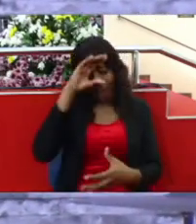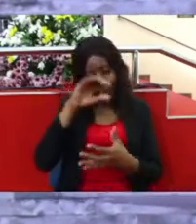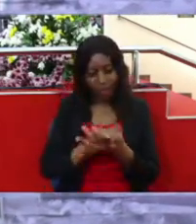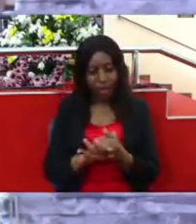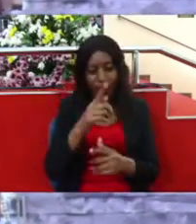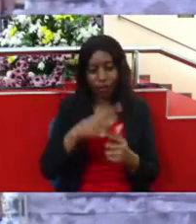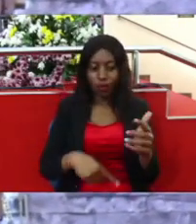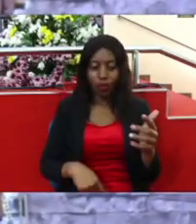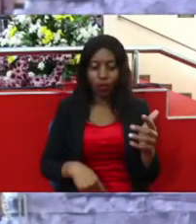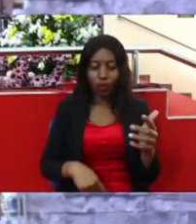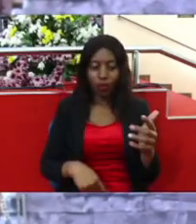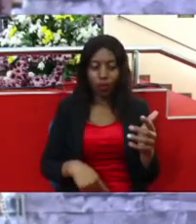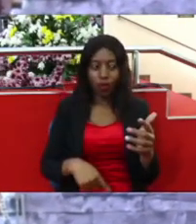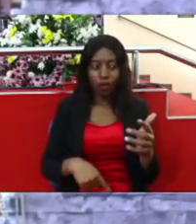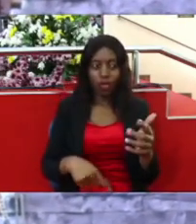myself falling short. I